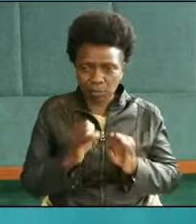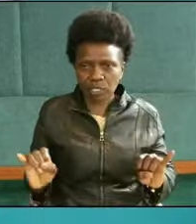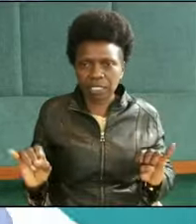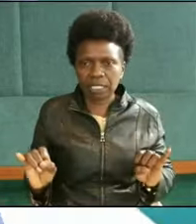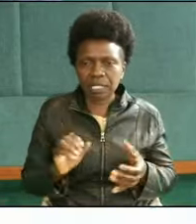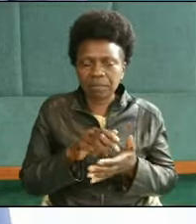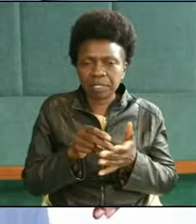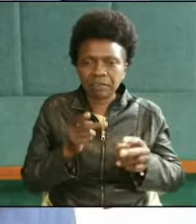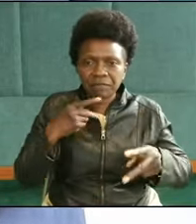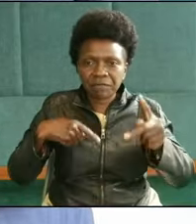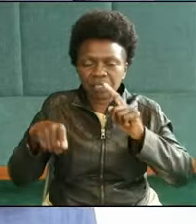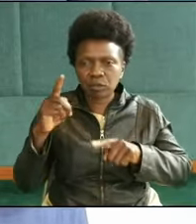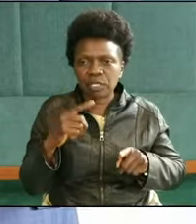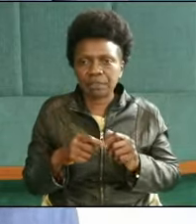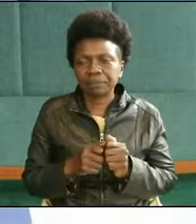needs victory.